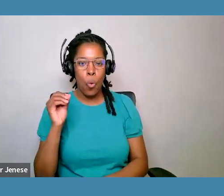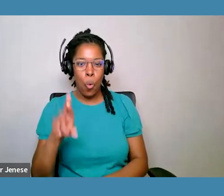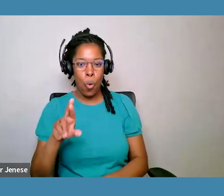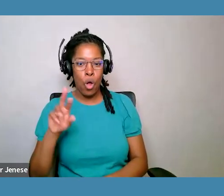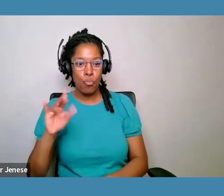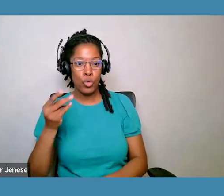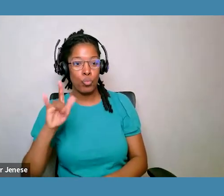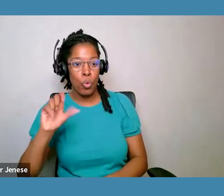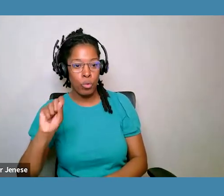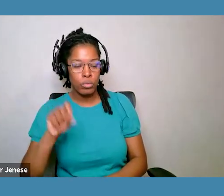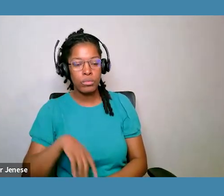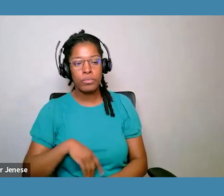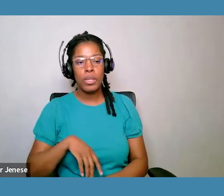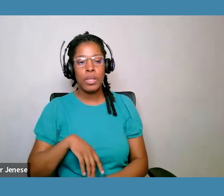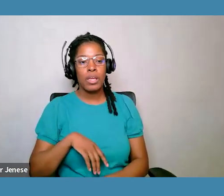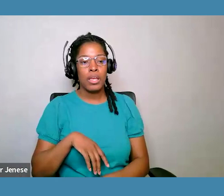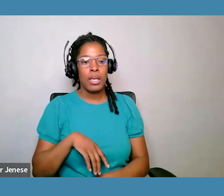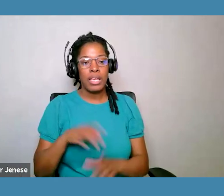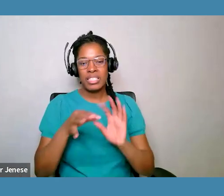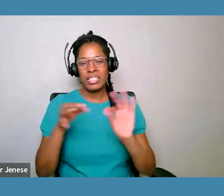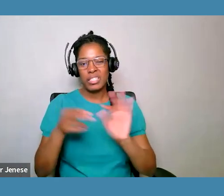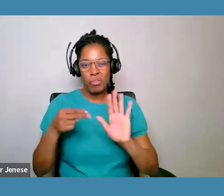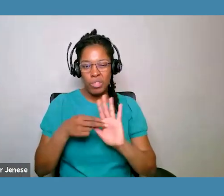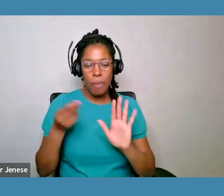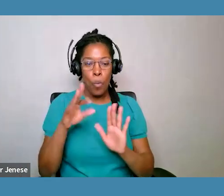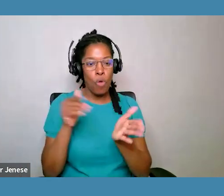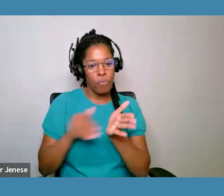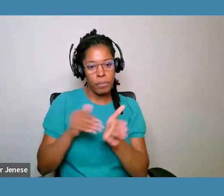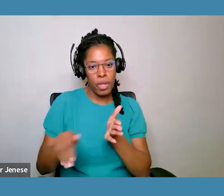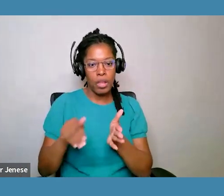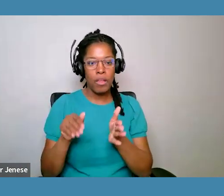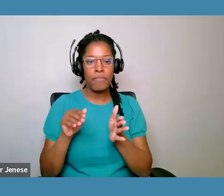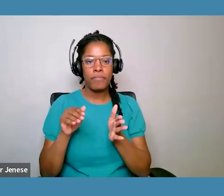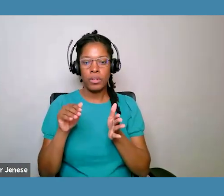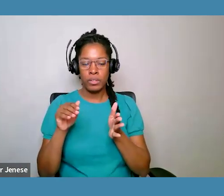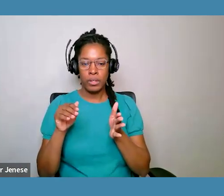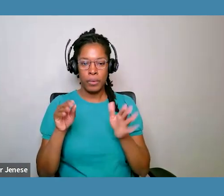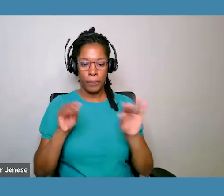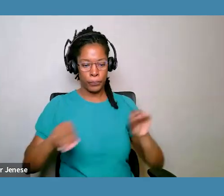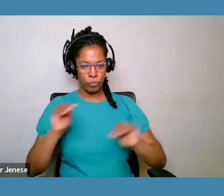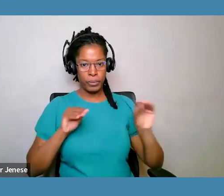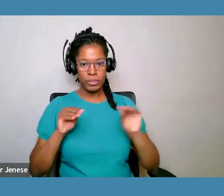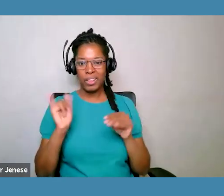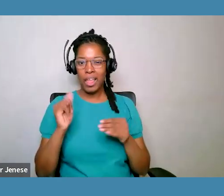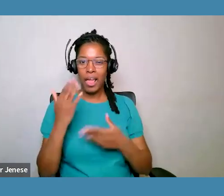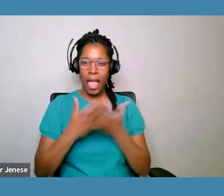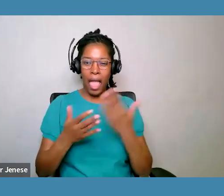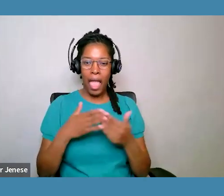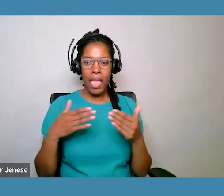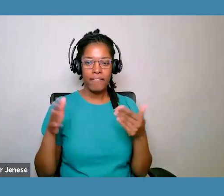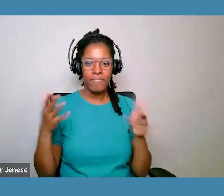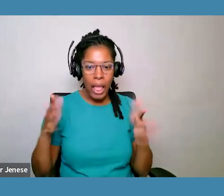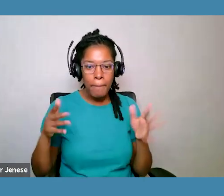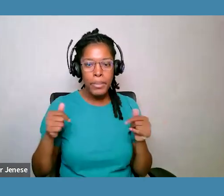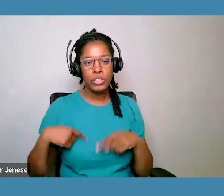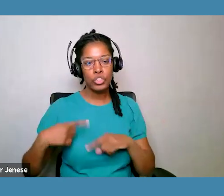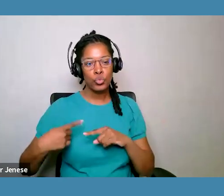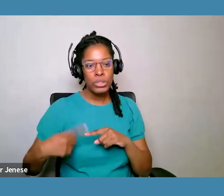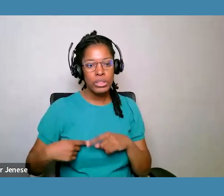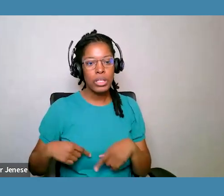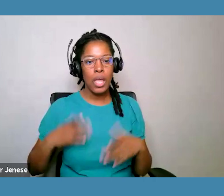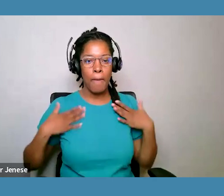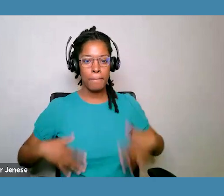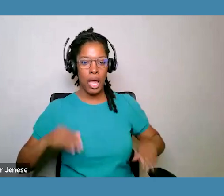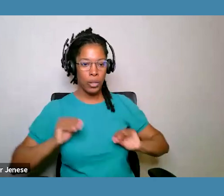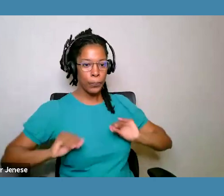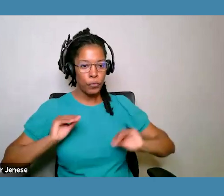Stereotyped and repetitive motor mannerisms like hand flapping, twisting, whole body movements,